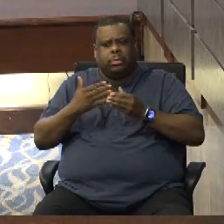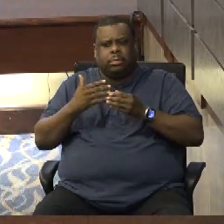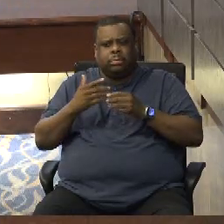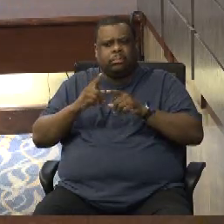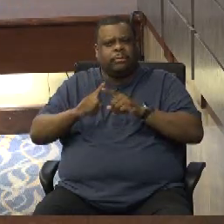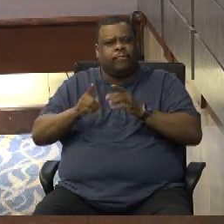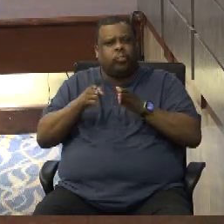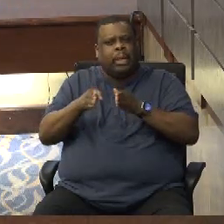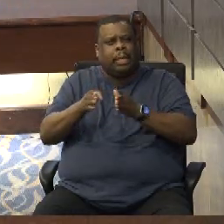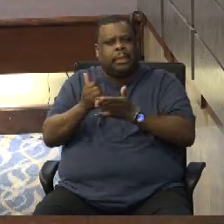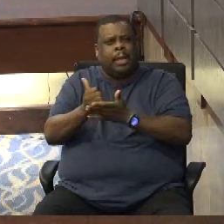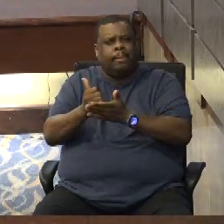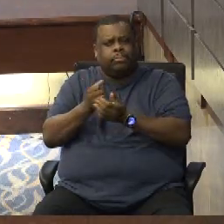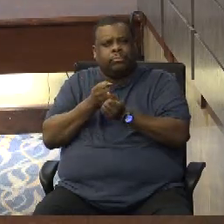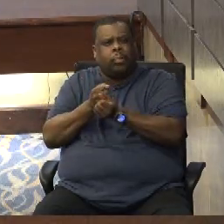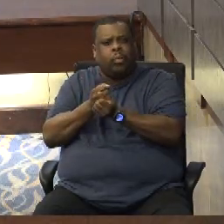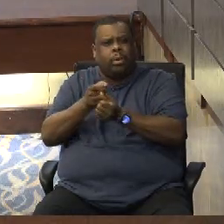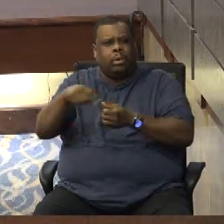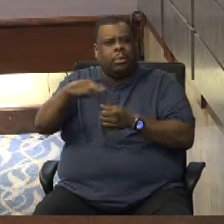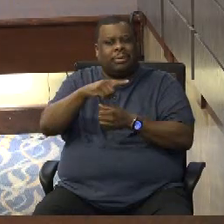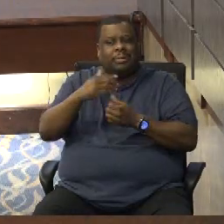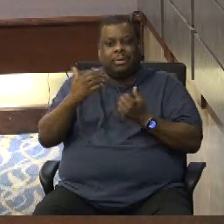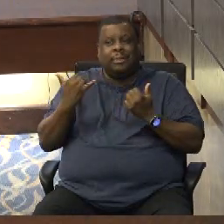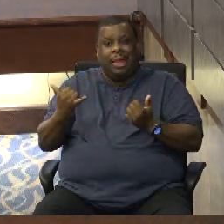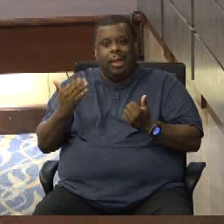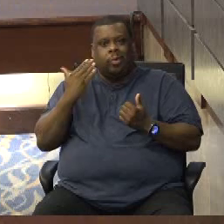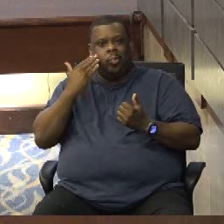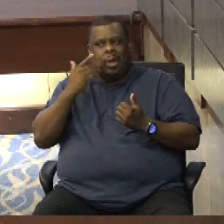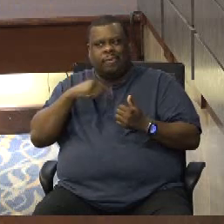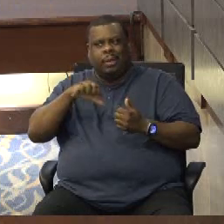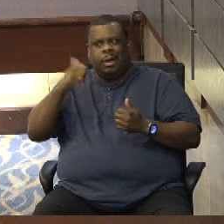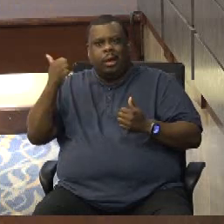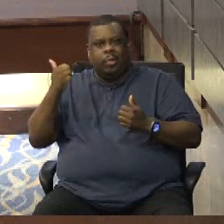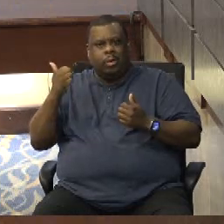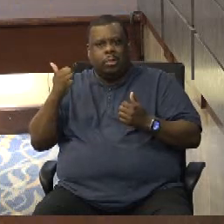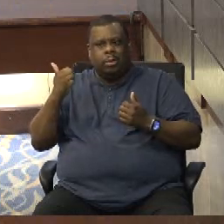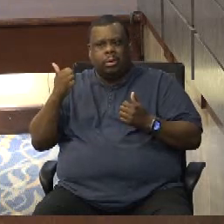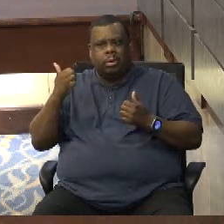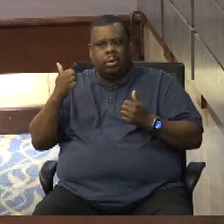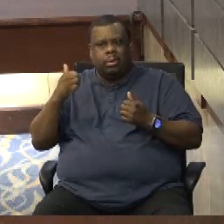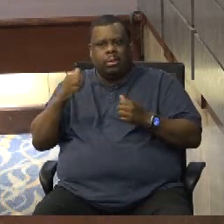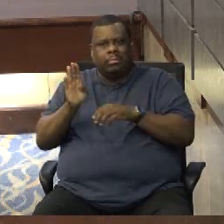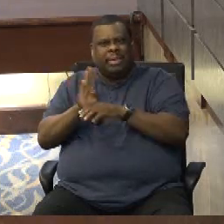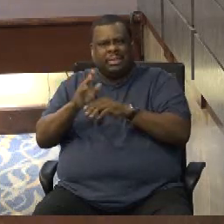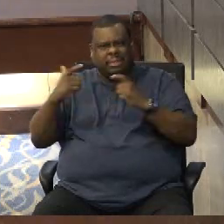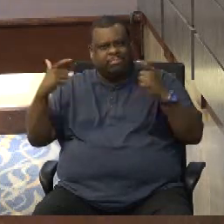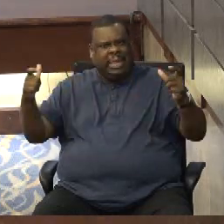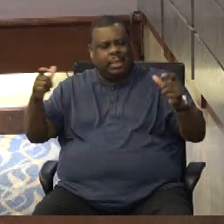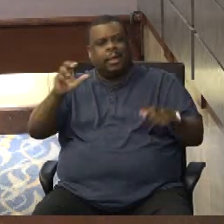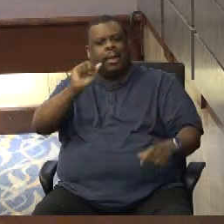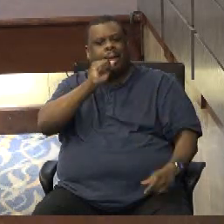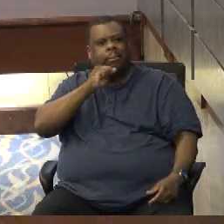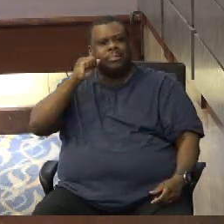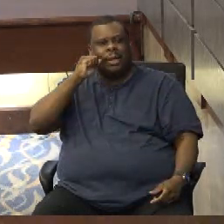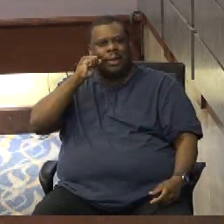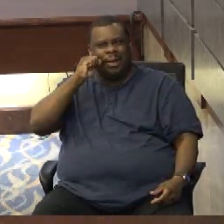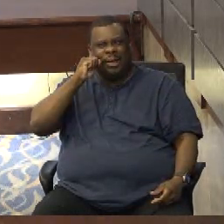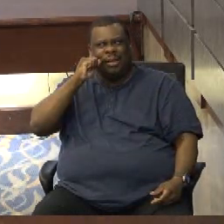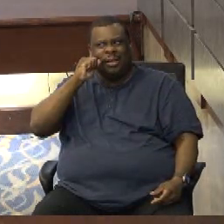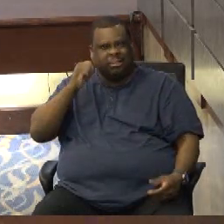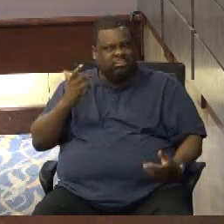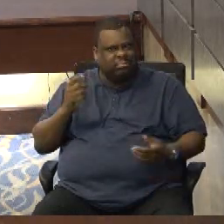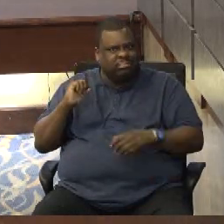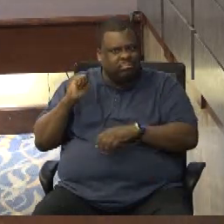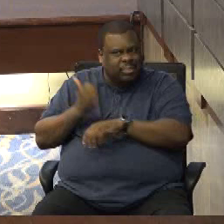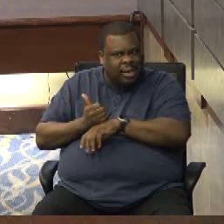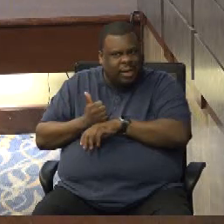so when we get a big Amazon plant that's going to have 1,000 good paying jobs, we're going to have a tool to incentivize that. And then when we have